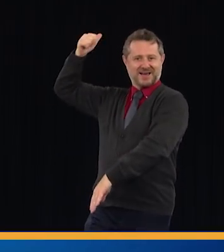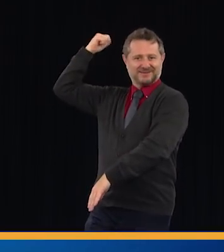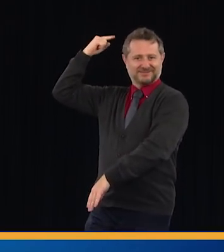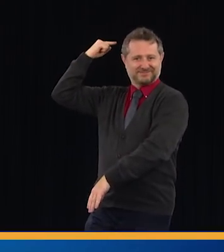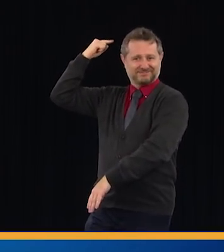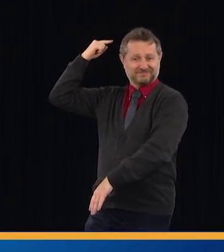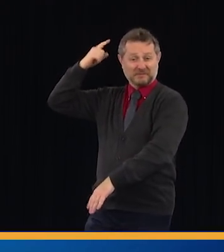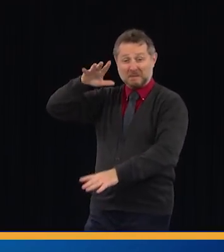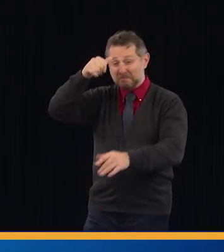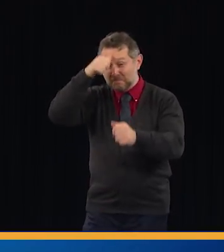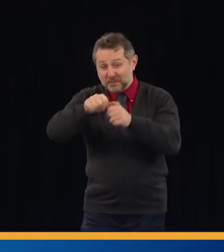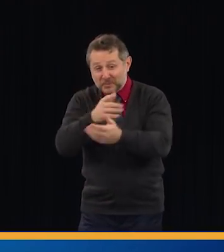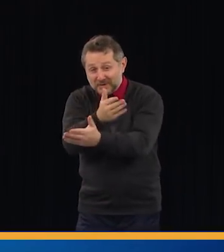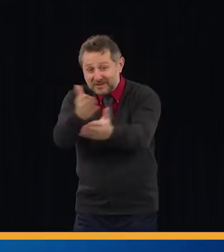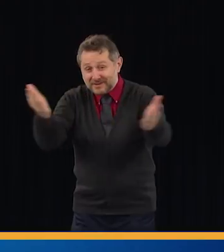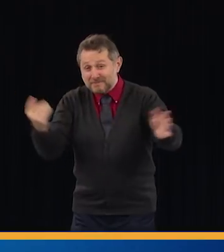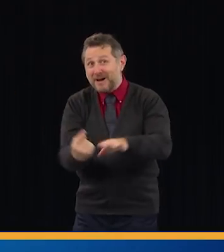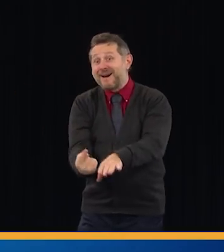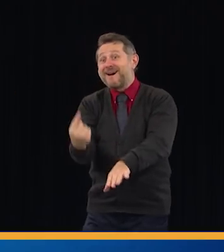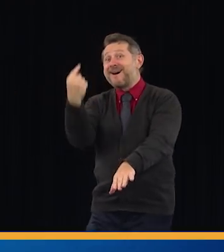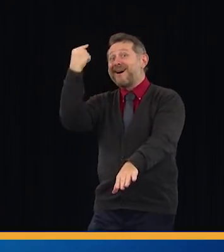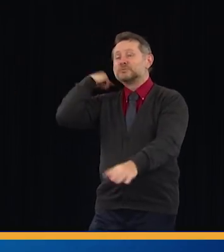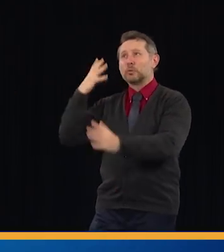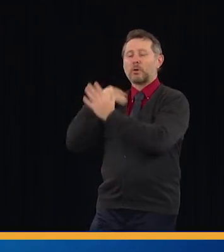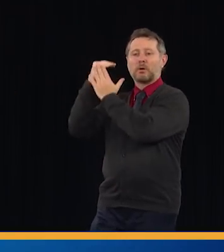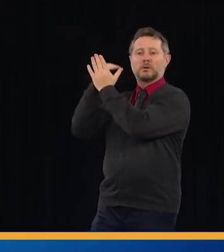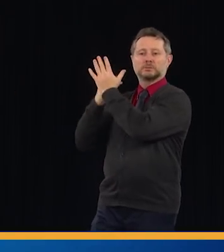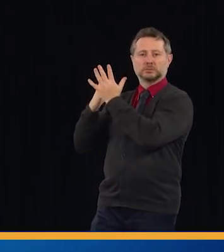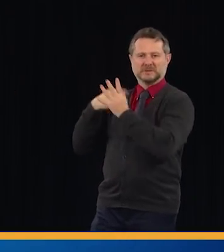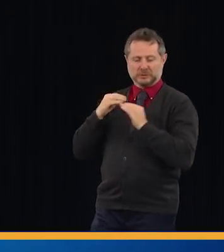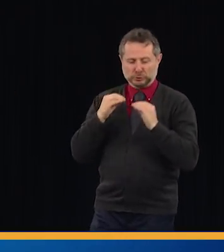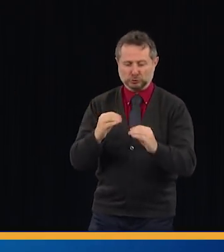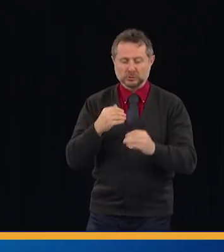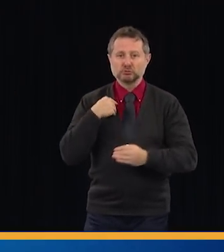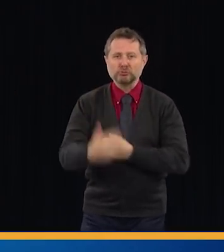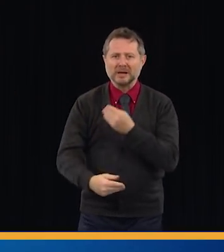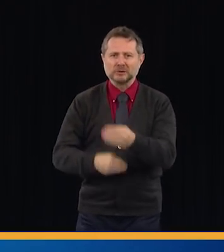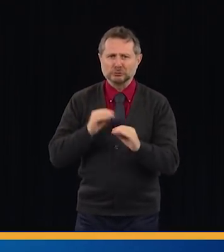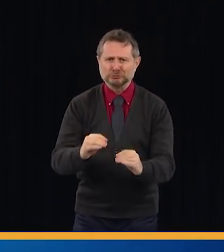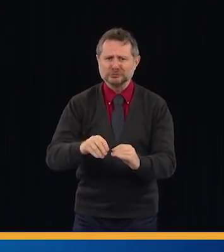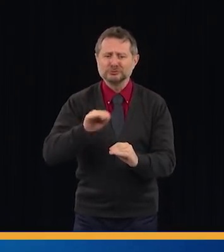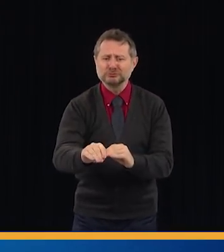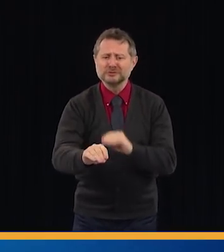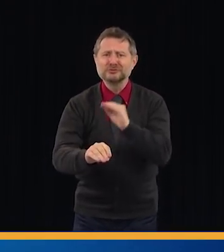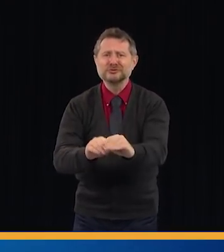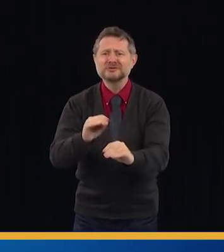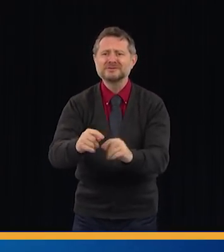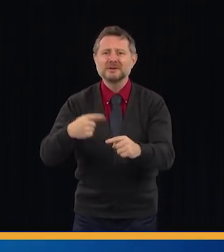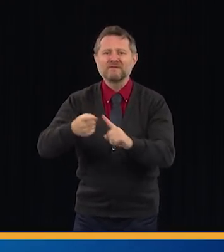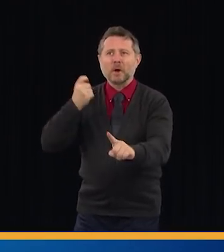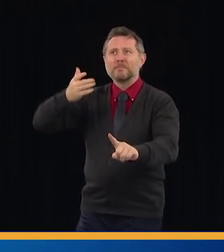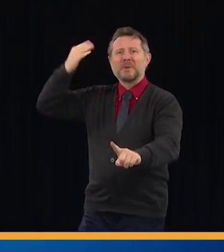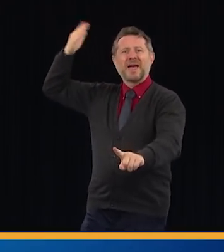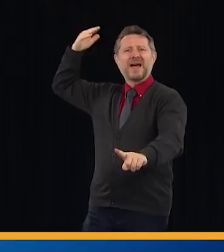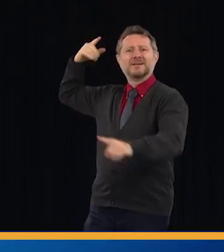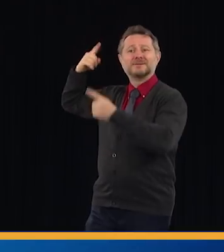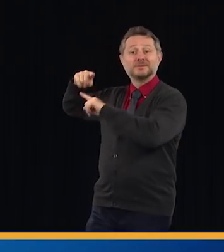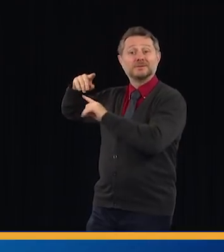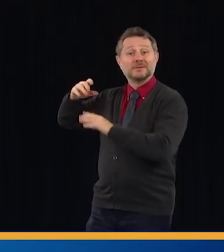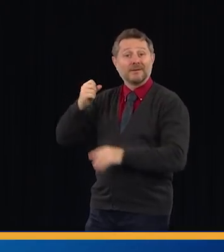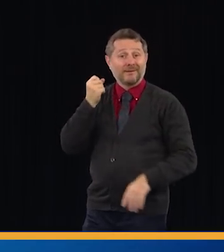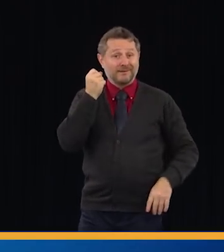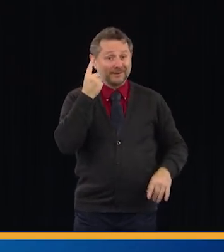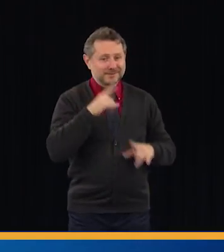the lessons of the past, we teach a new generation those lessons. But there's also a message of